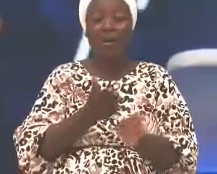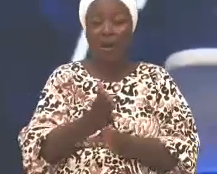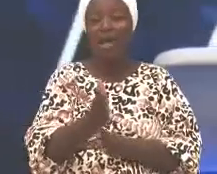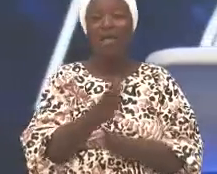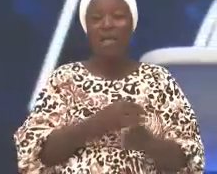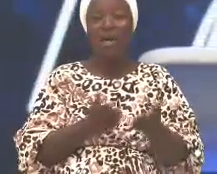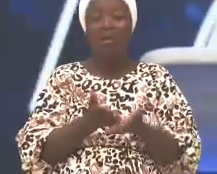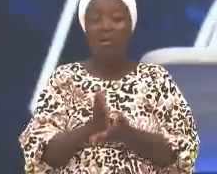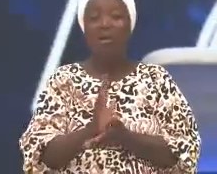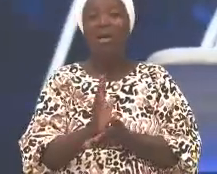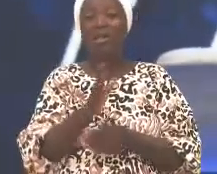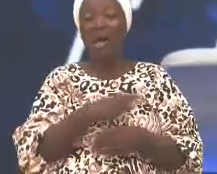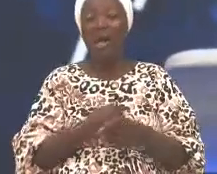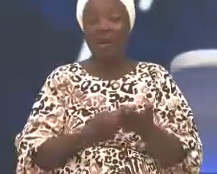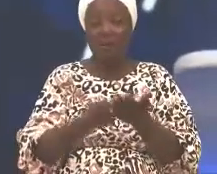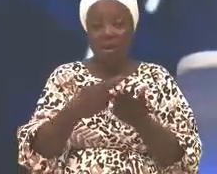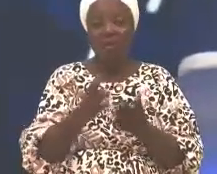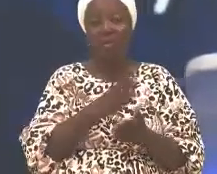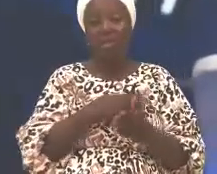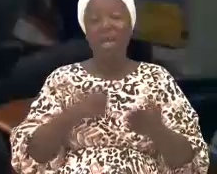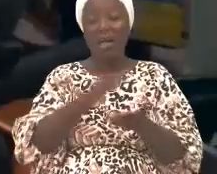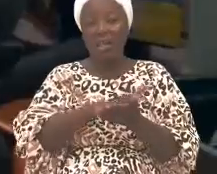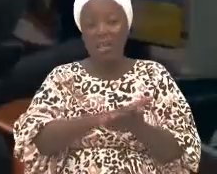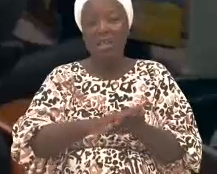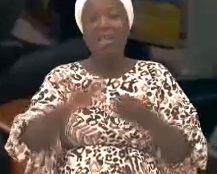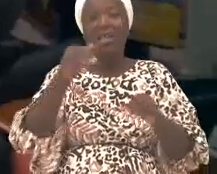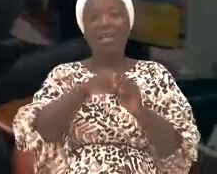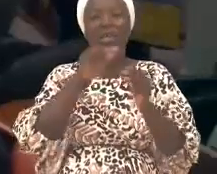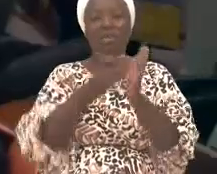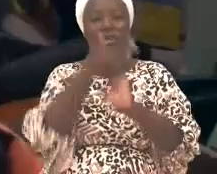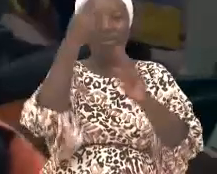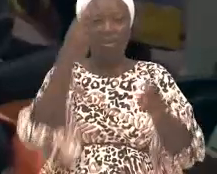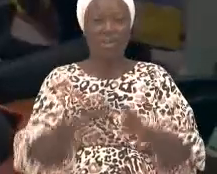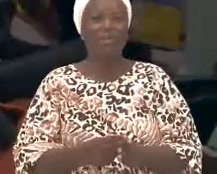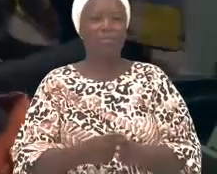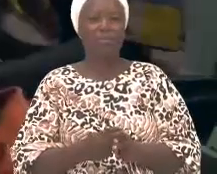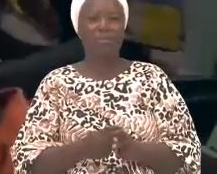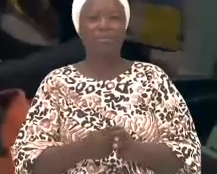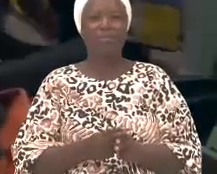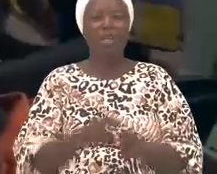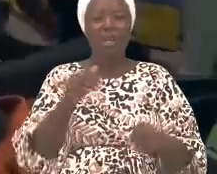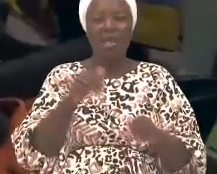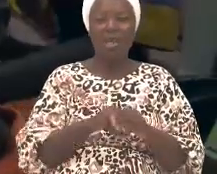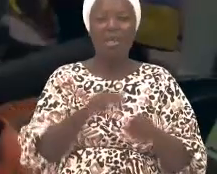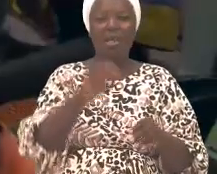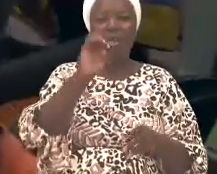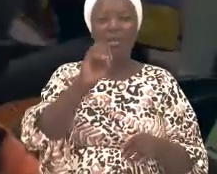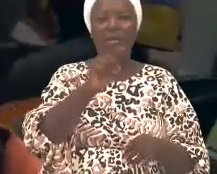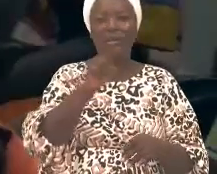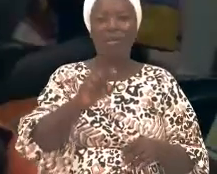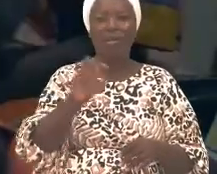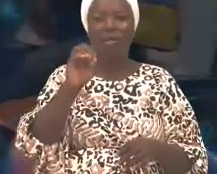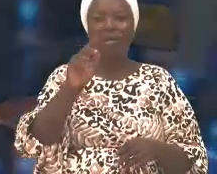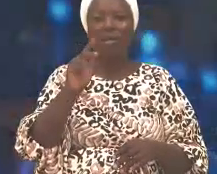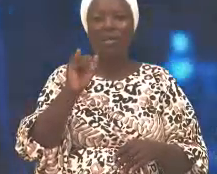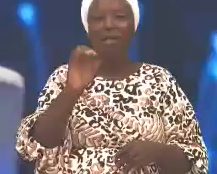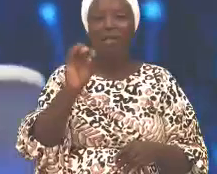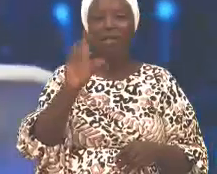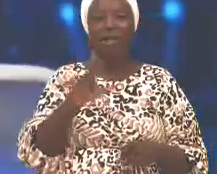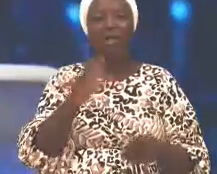righteous and clean in Jesus' name. Ezekiel chapter 18, we're reading